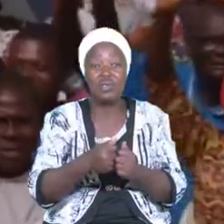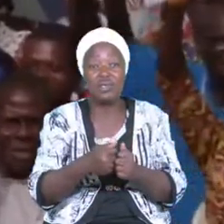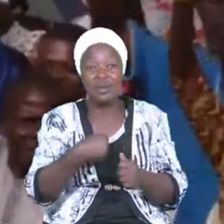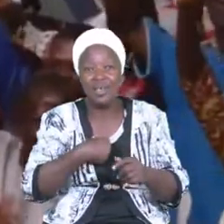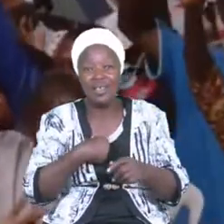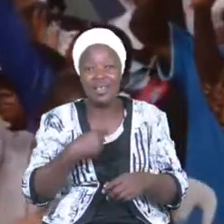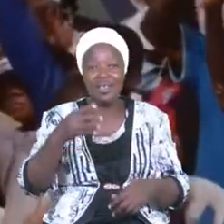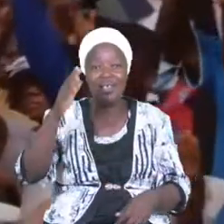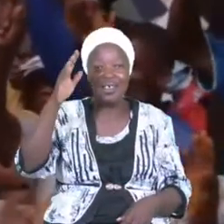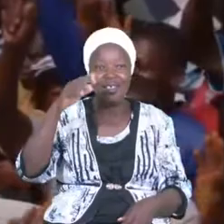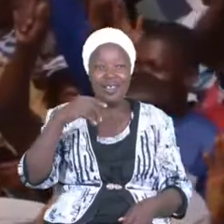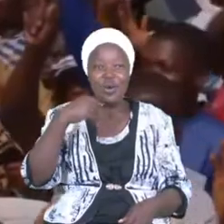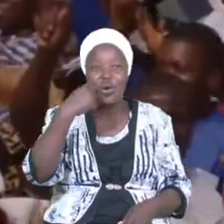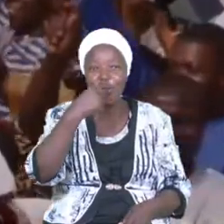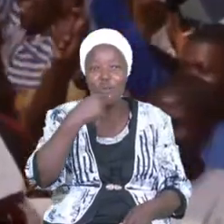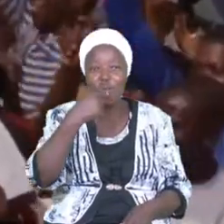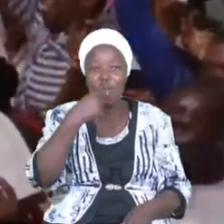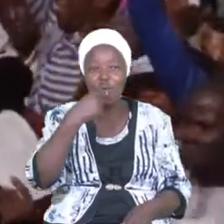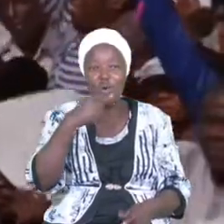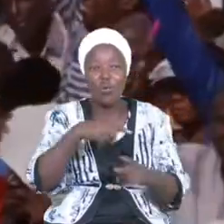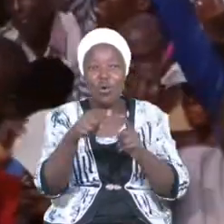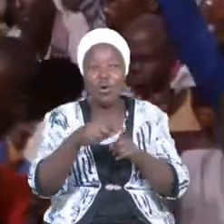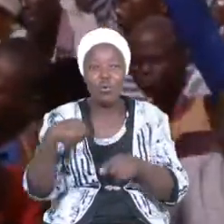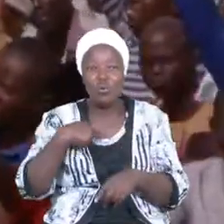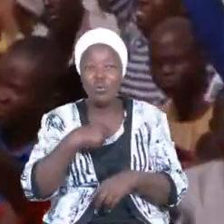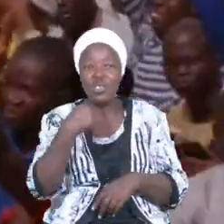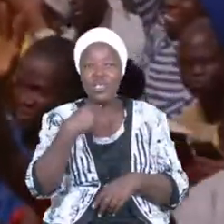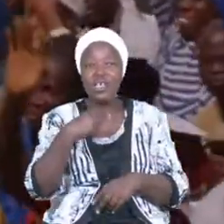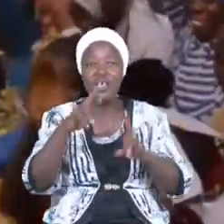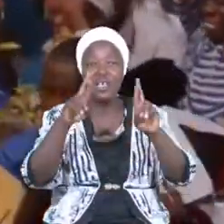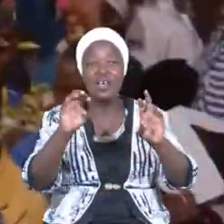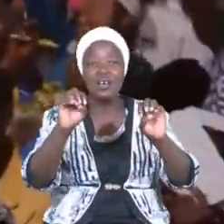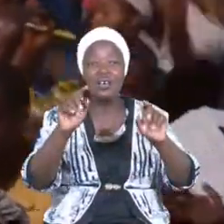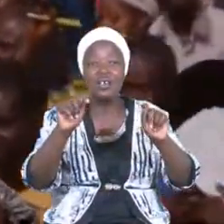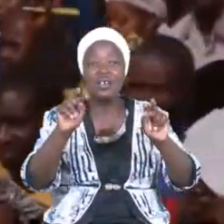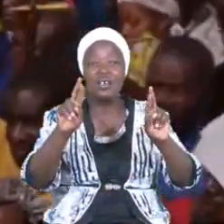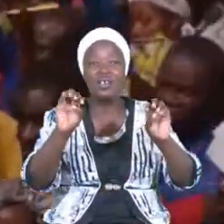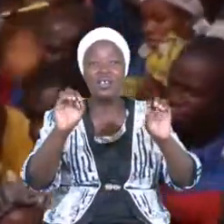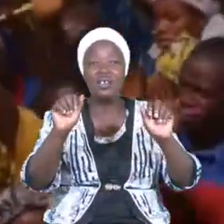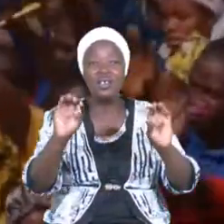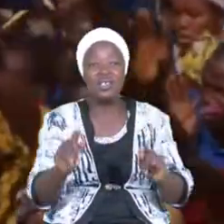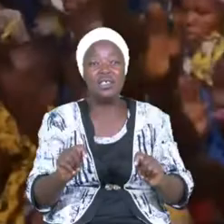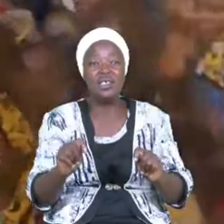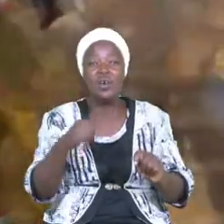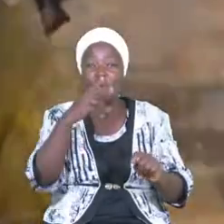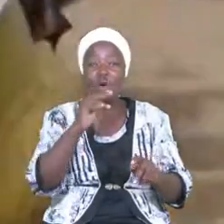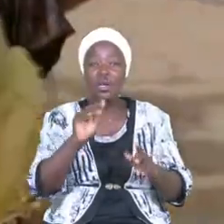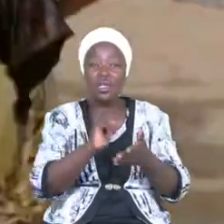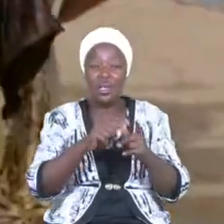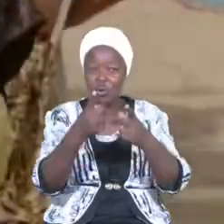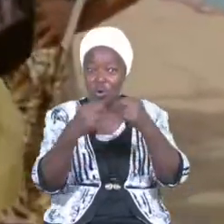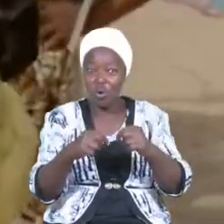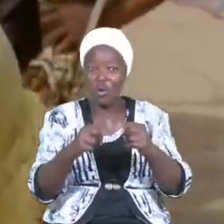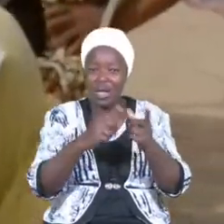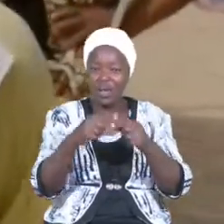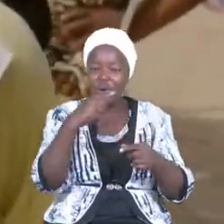I mean, when we say retreat, and then I come, who are the people that sail with me? When I say